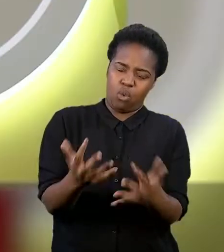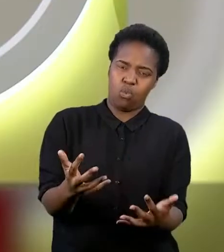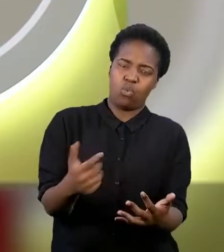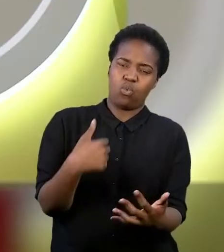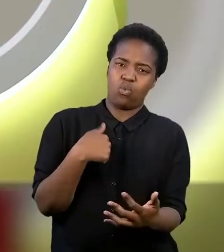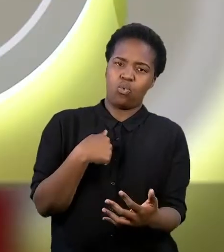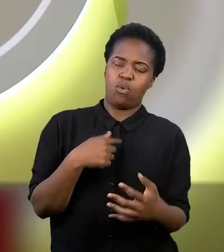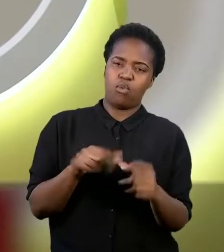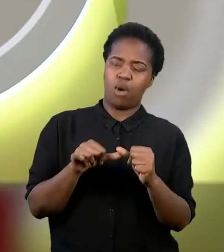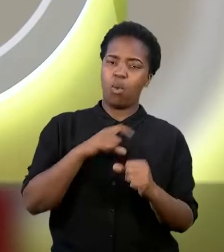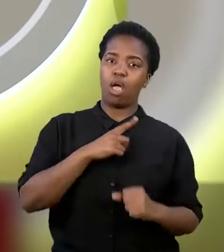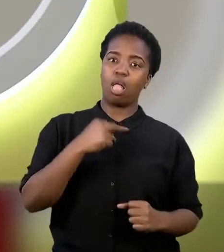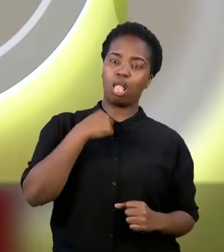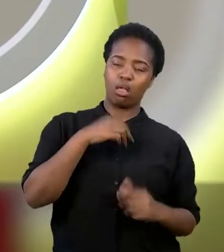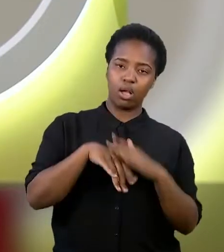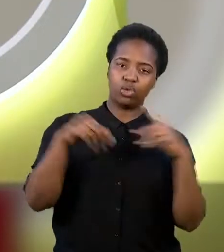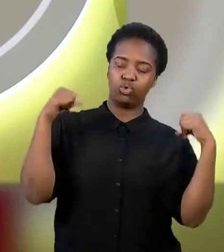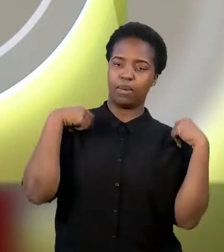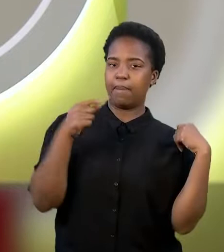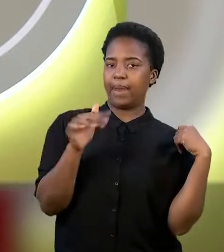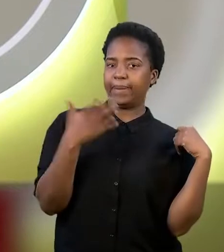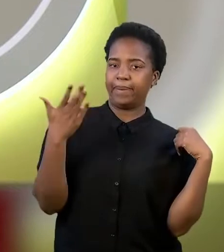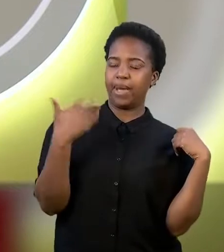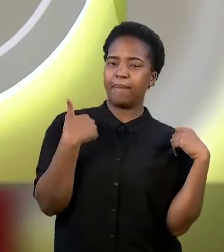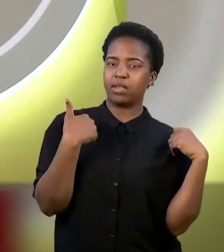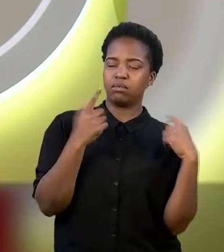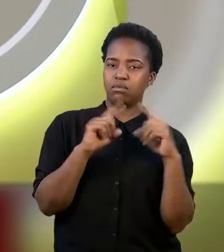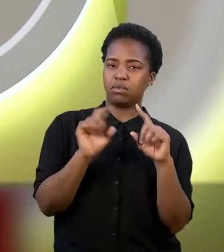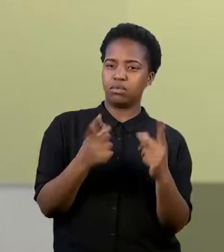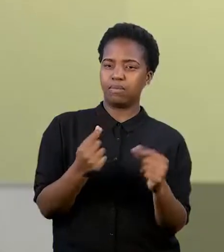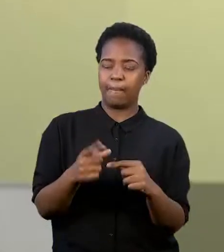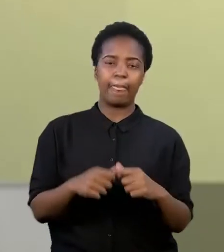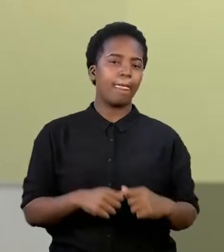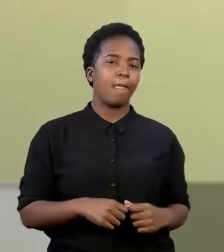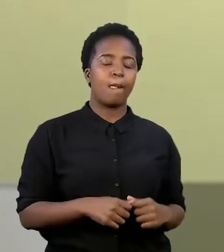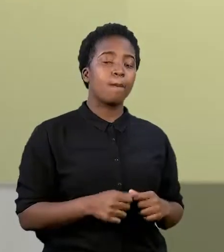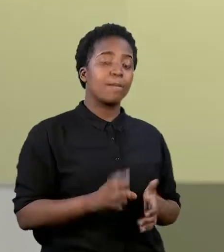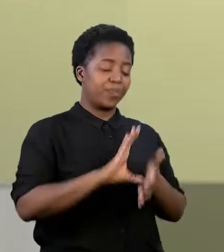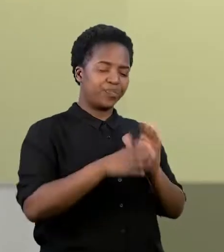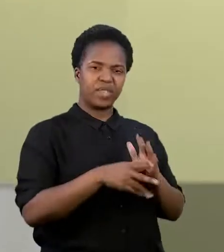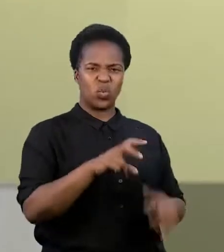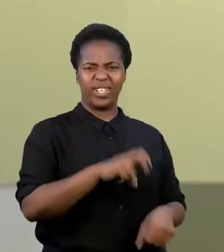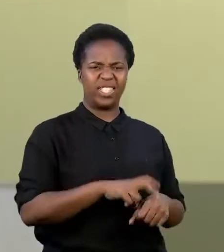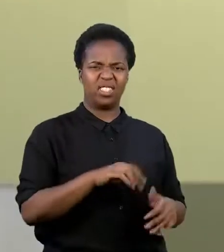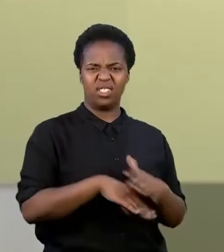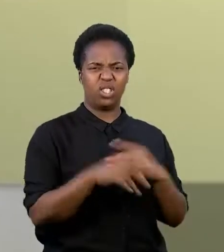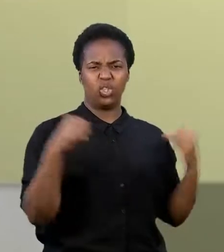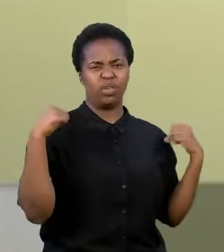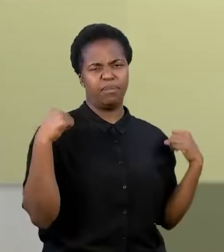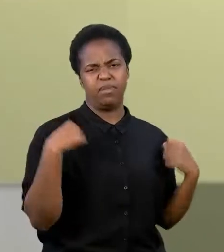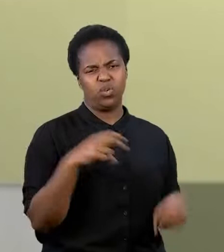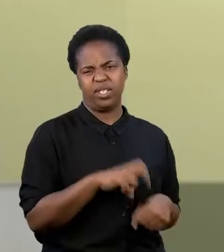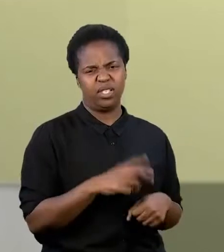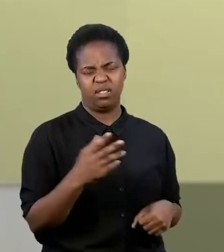ba seke ba re gobane ga ba kgone go ya gym be ba re ga ba no exercise. exercise for motor disabled, there's no need to go